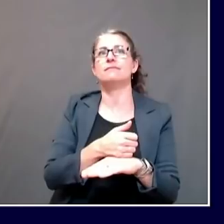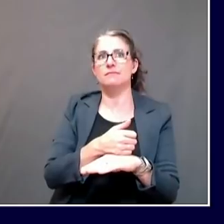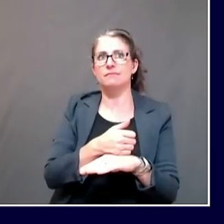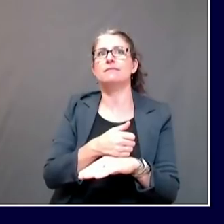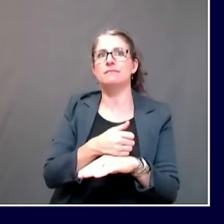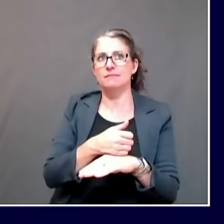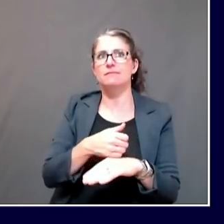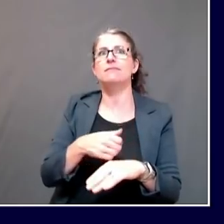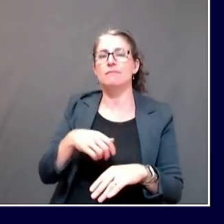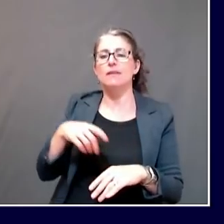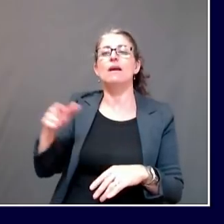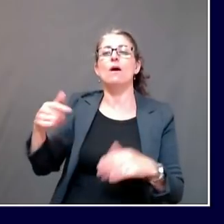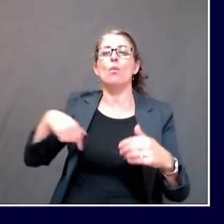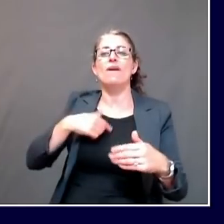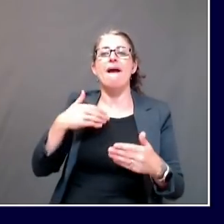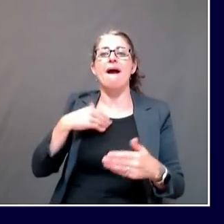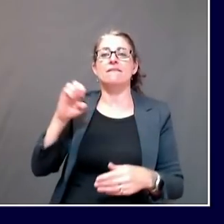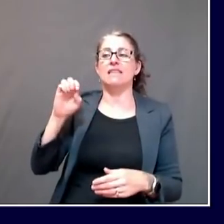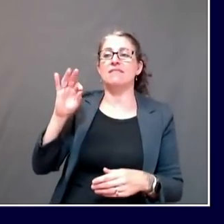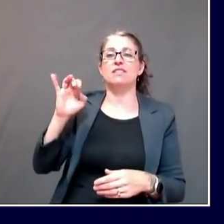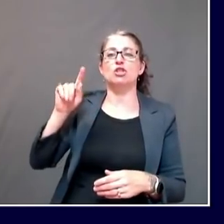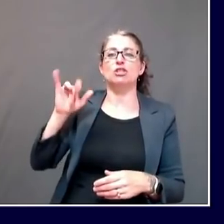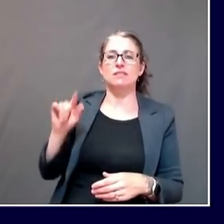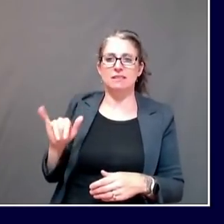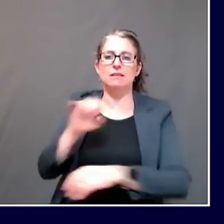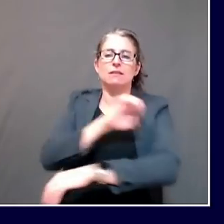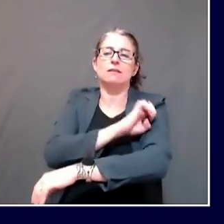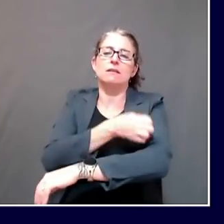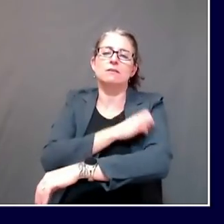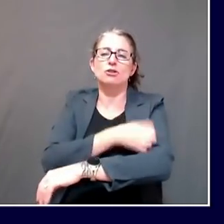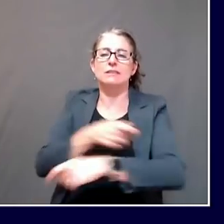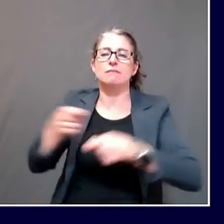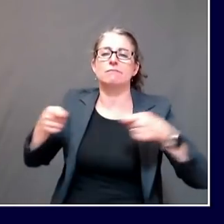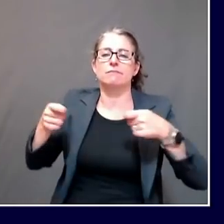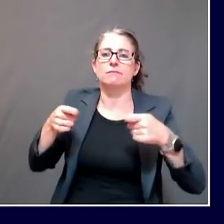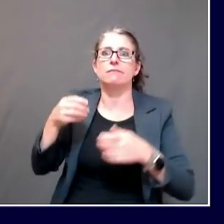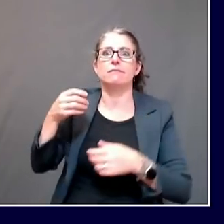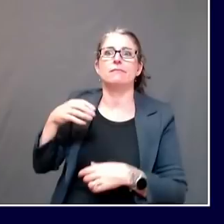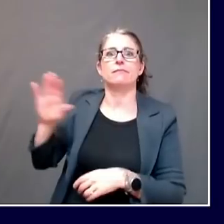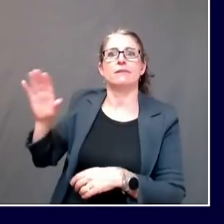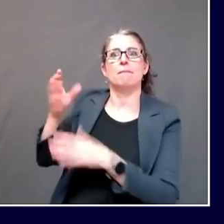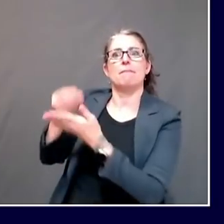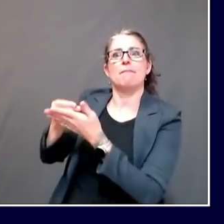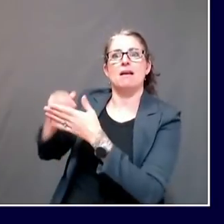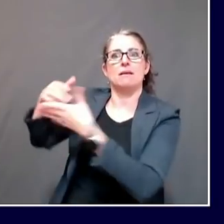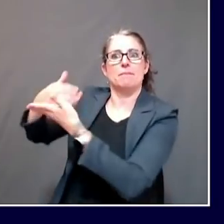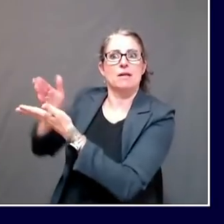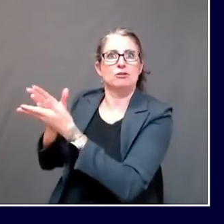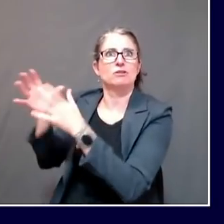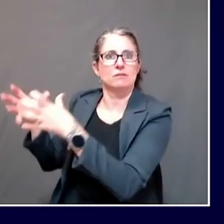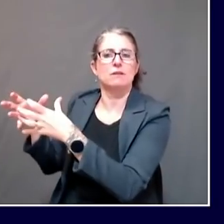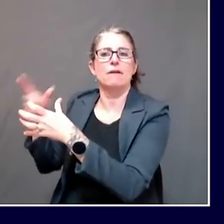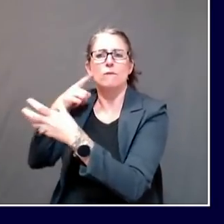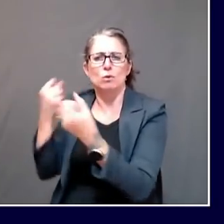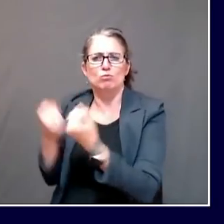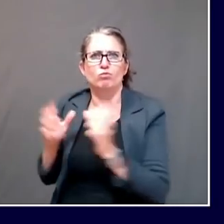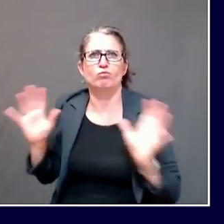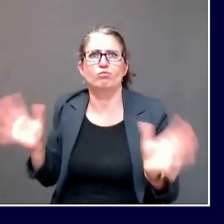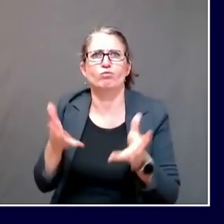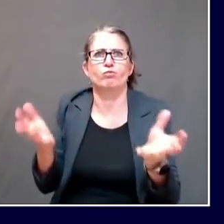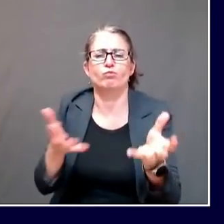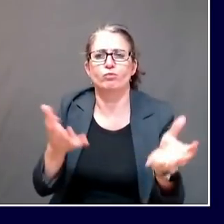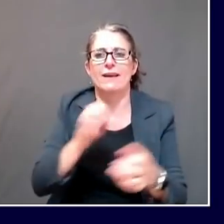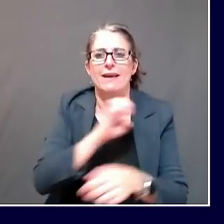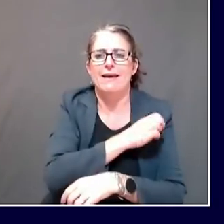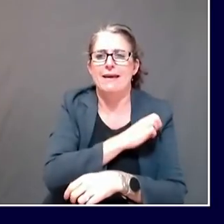ventilation mechanisms, that kind of thing. But right now we're putting money out there to small businesses. And we hope to be